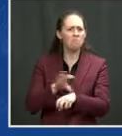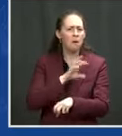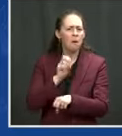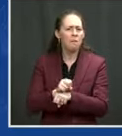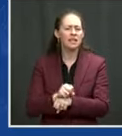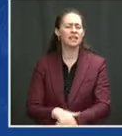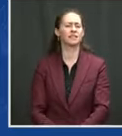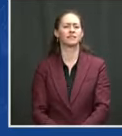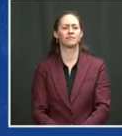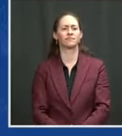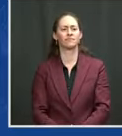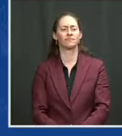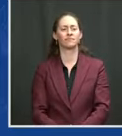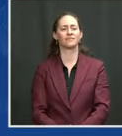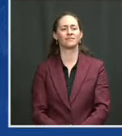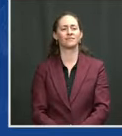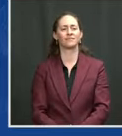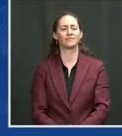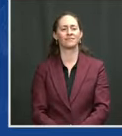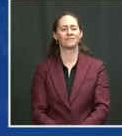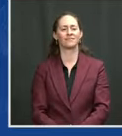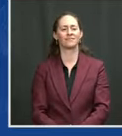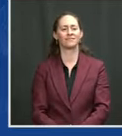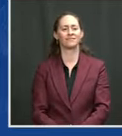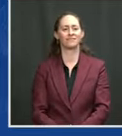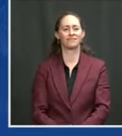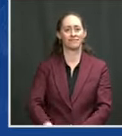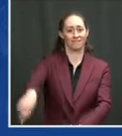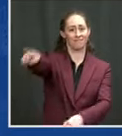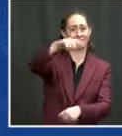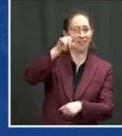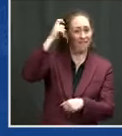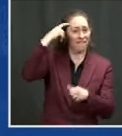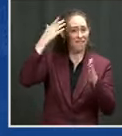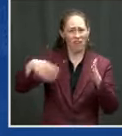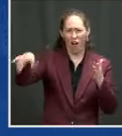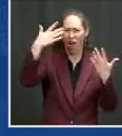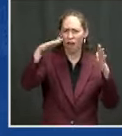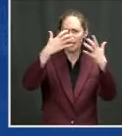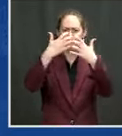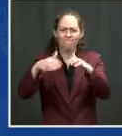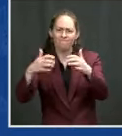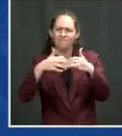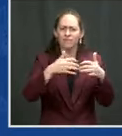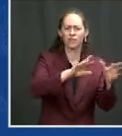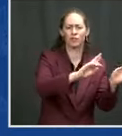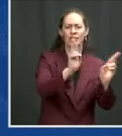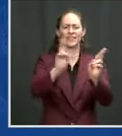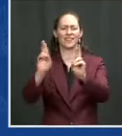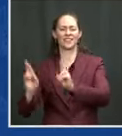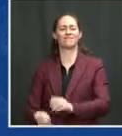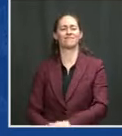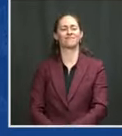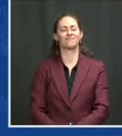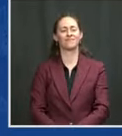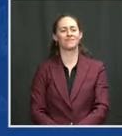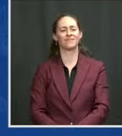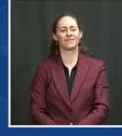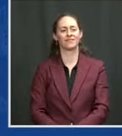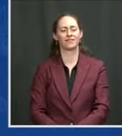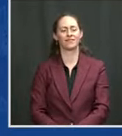the availability of walk-in vaccinations as well. The Federal Emergency Management Agency, FEMA, is shifting focus from